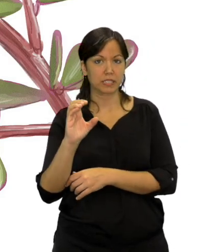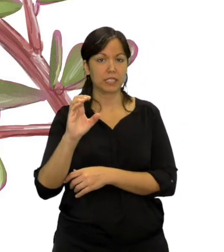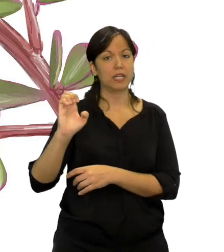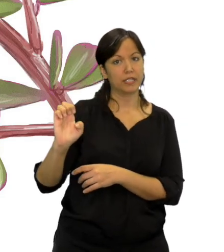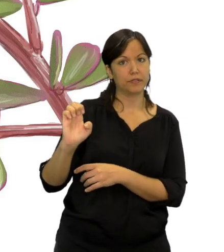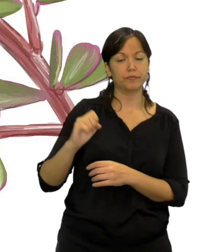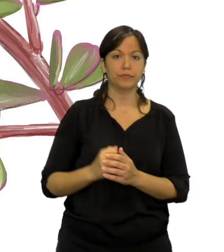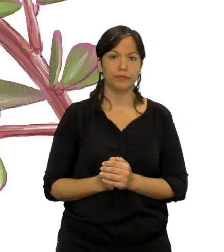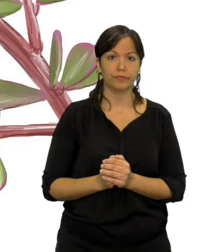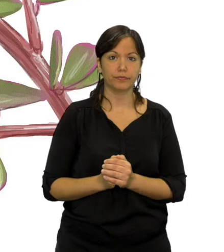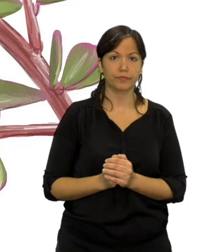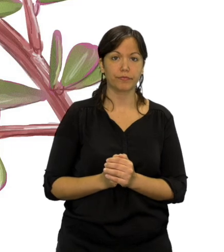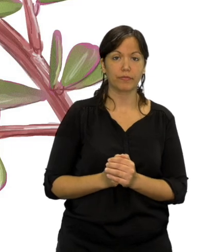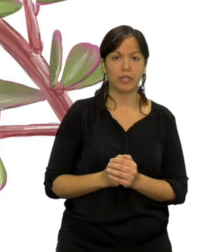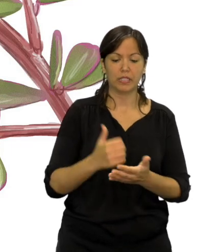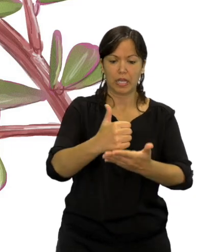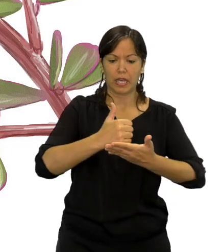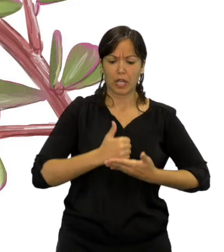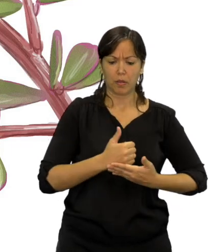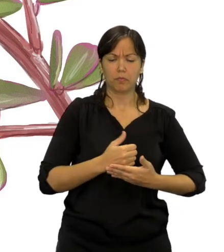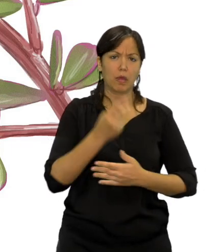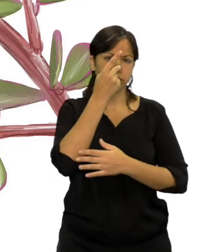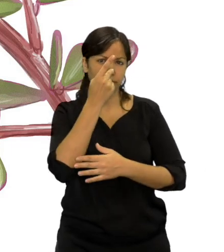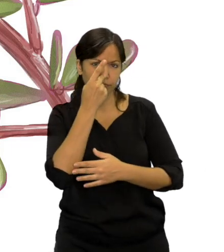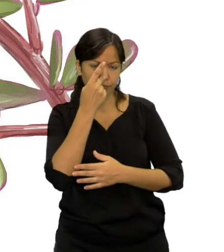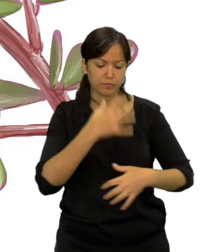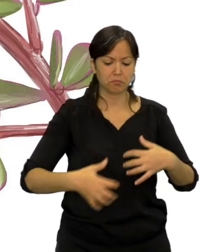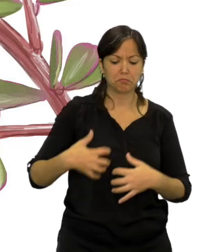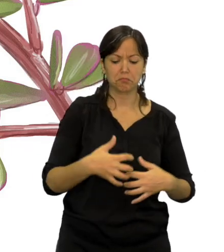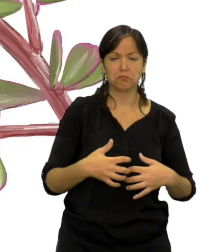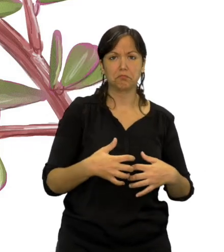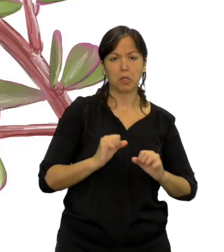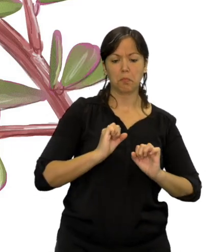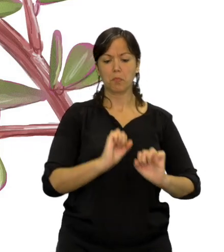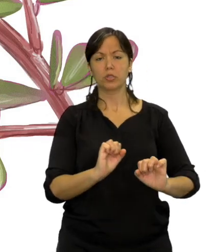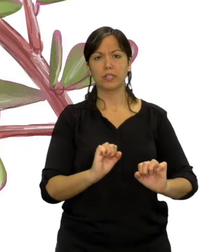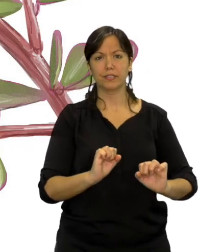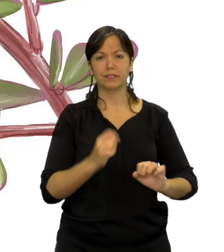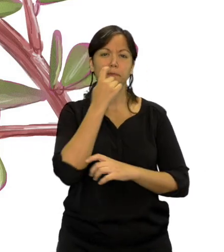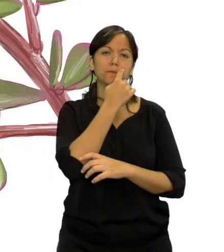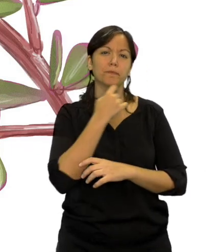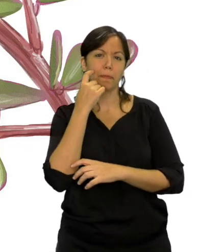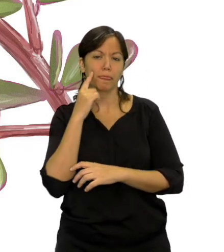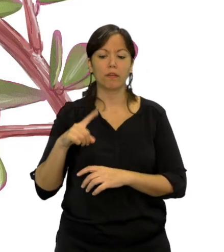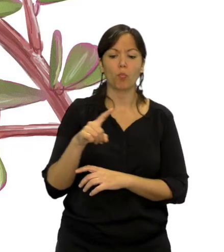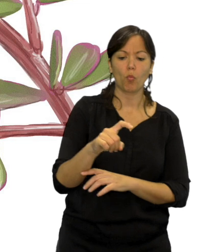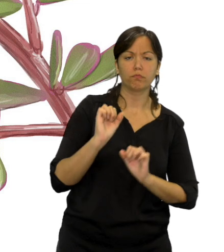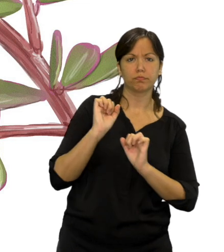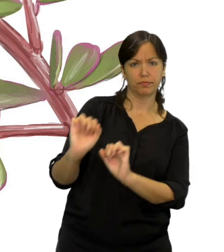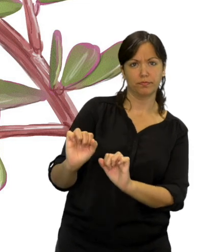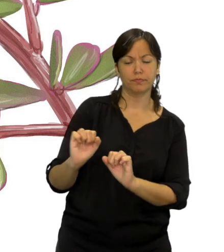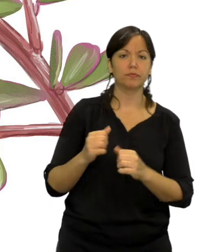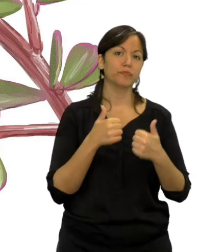B, C, and E. It has depurative and diuretic properties and protects against scurvy and